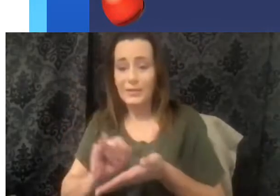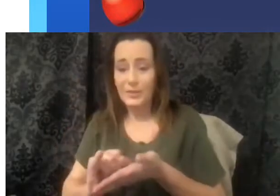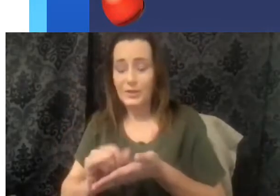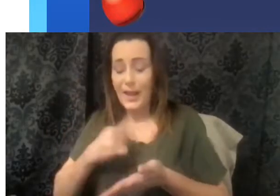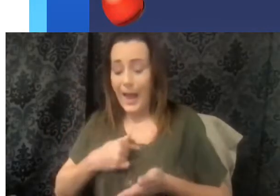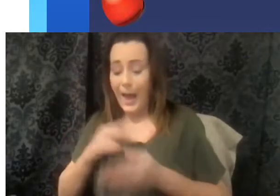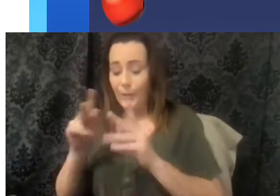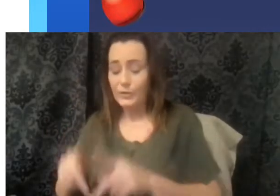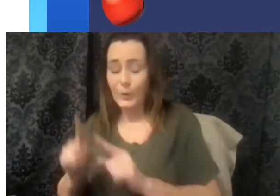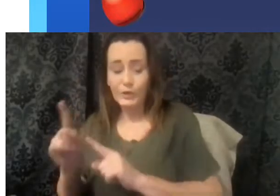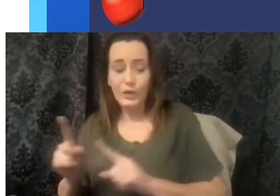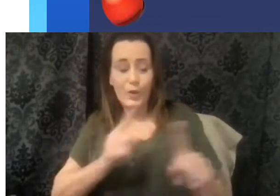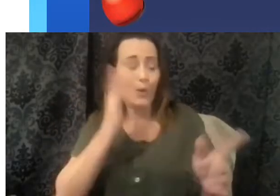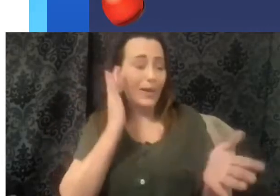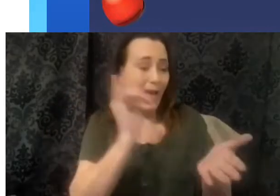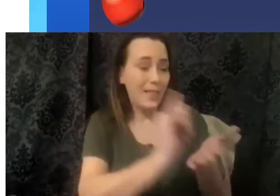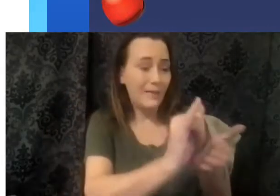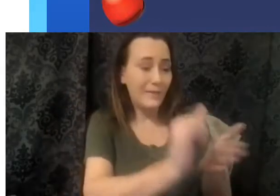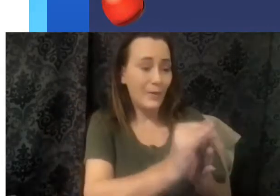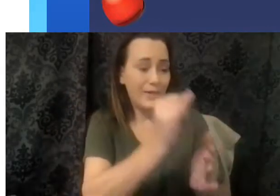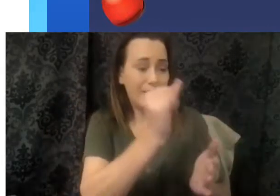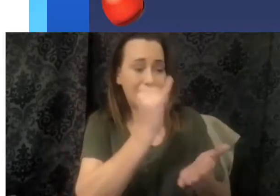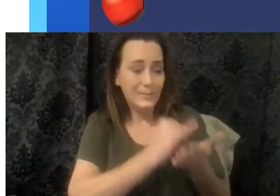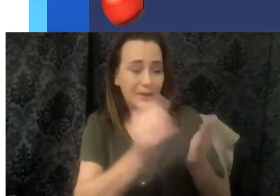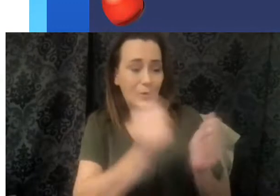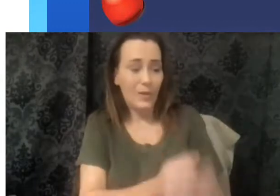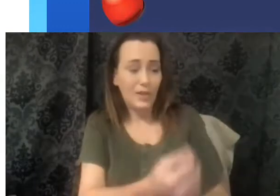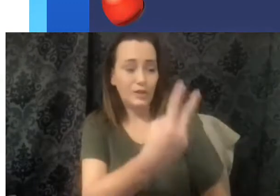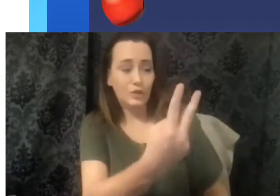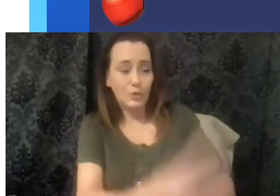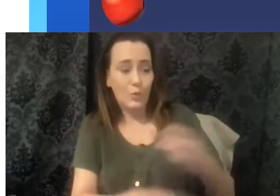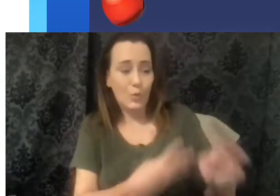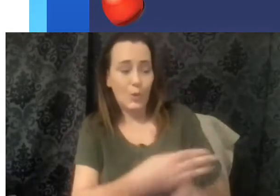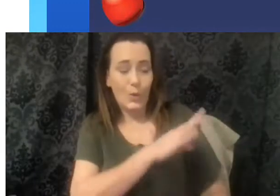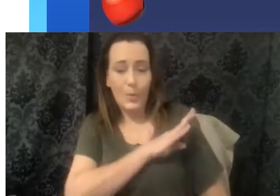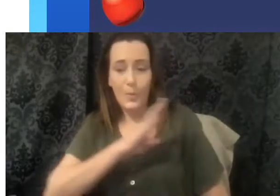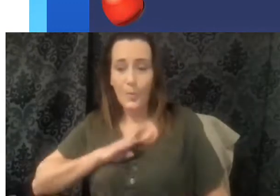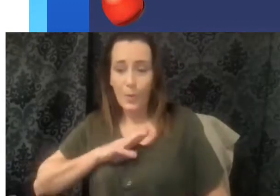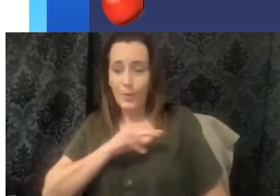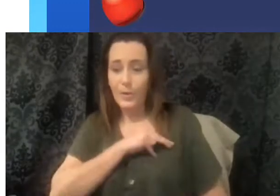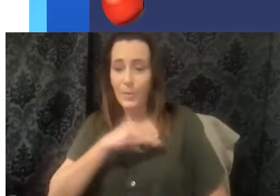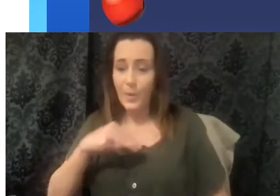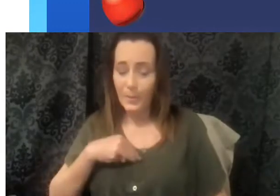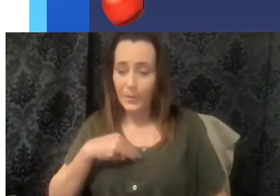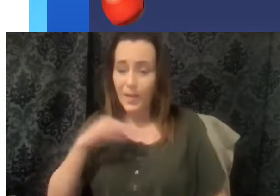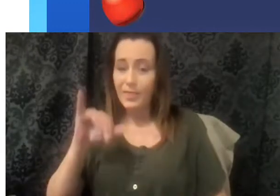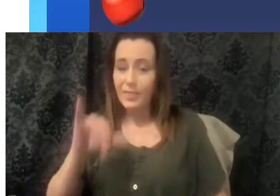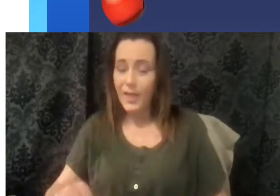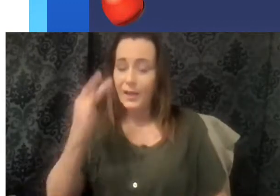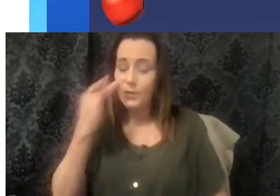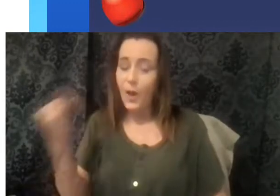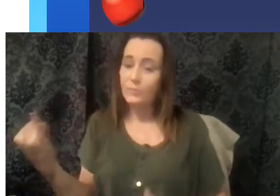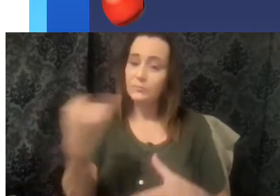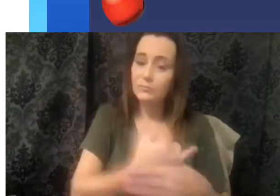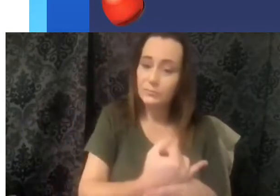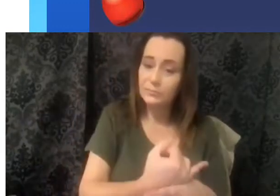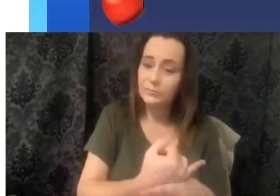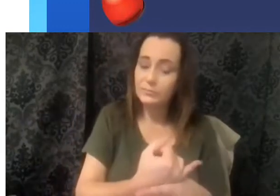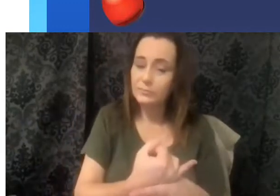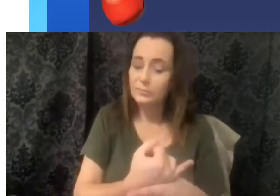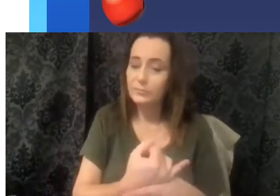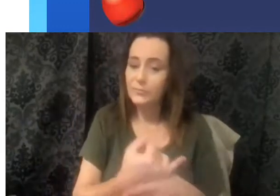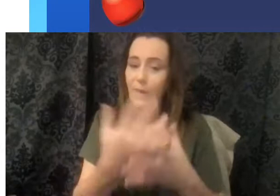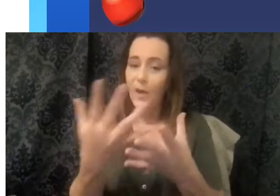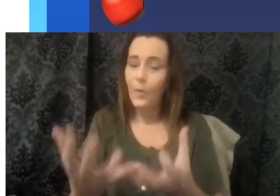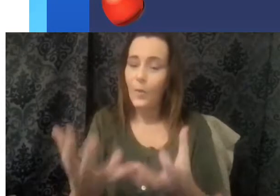California that did the inspection with the 2 World Board members. So that is why I'm interjecting. And because of that, I do want to answer